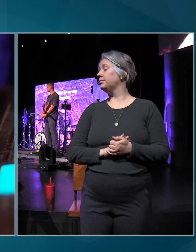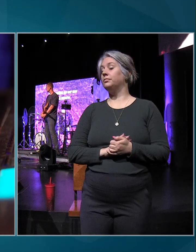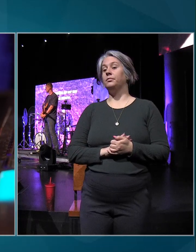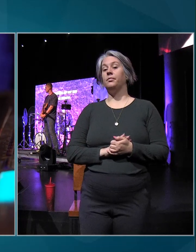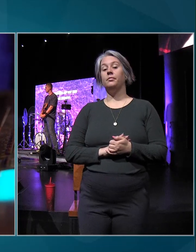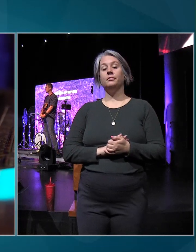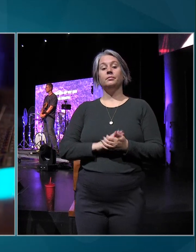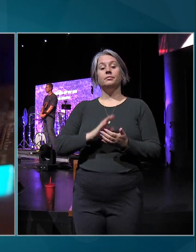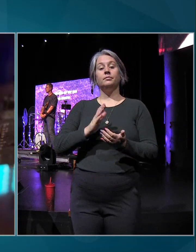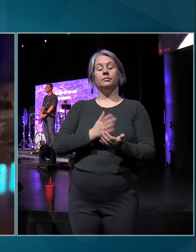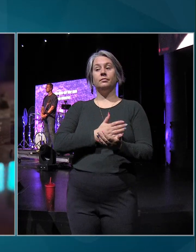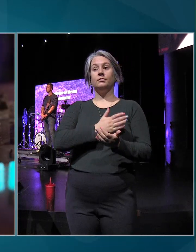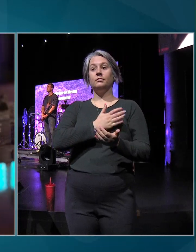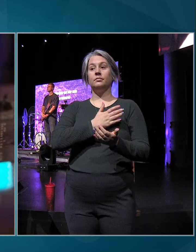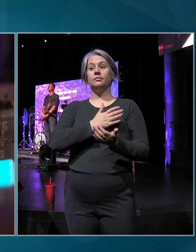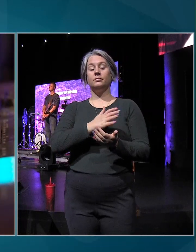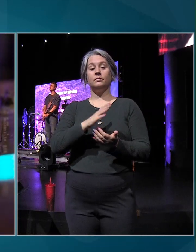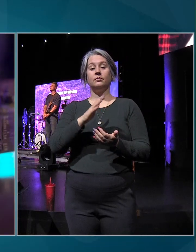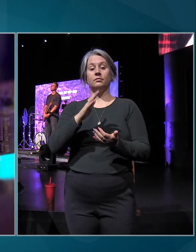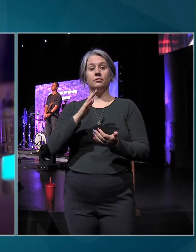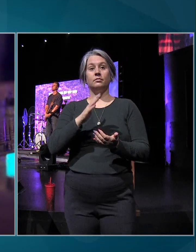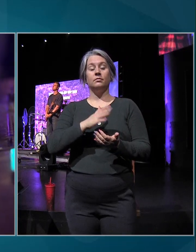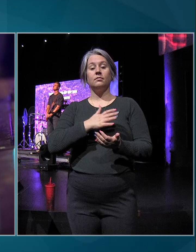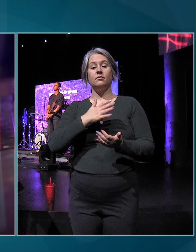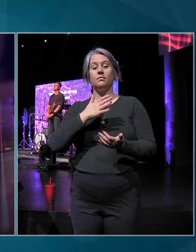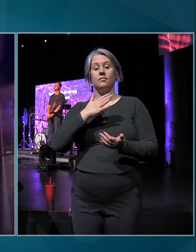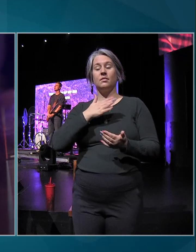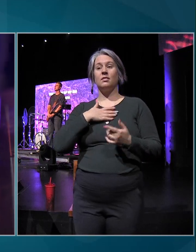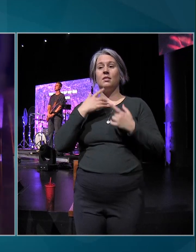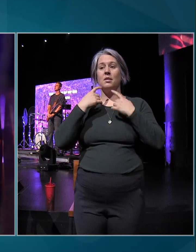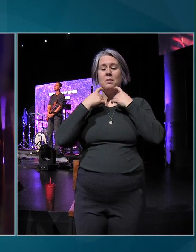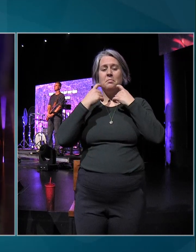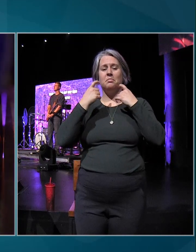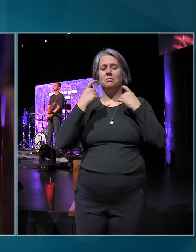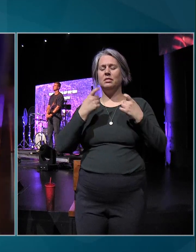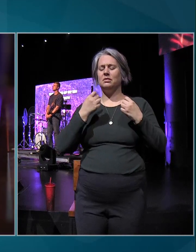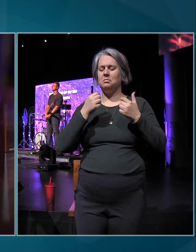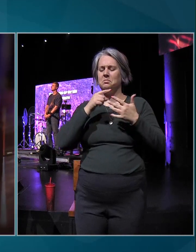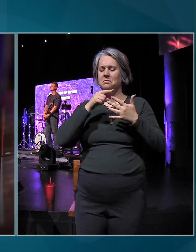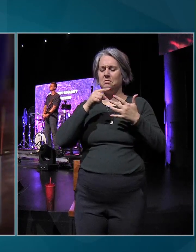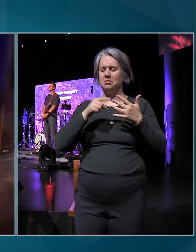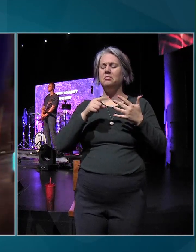The wages of my sin was death.